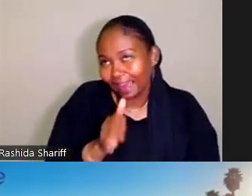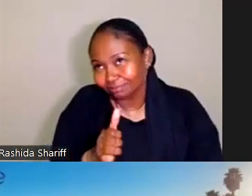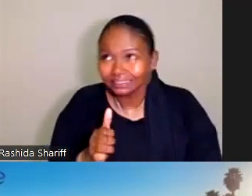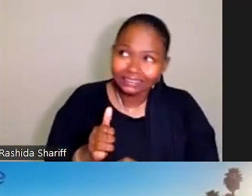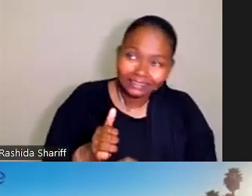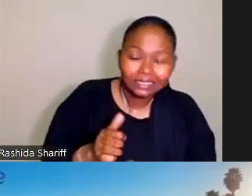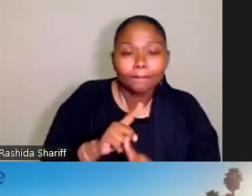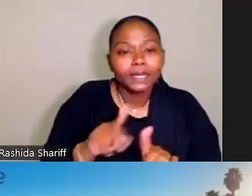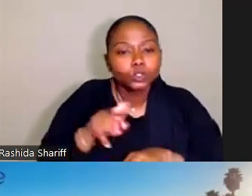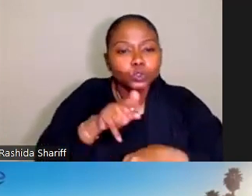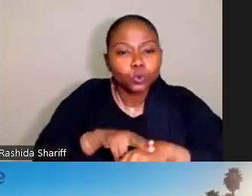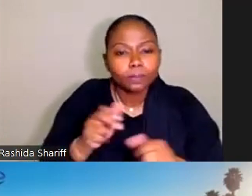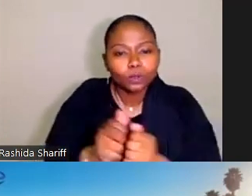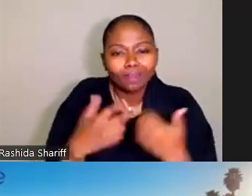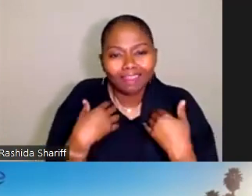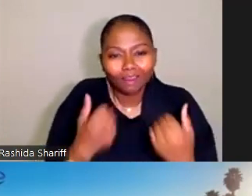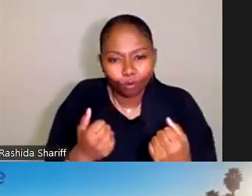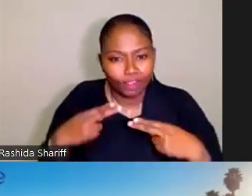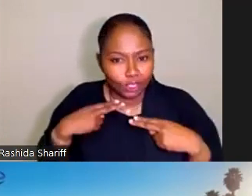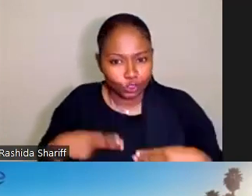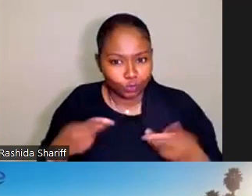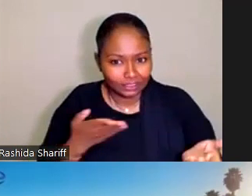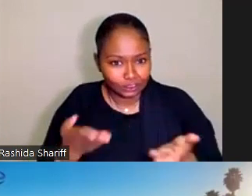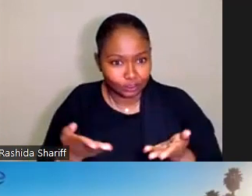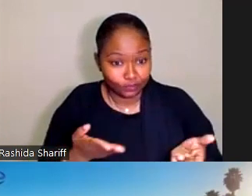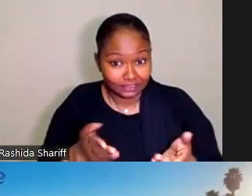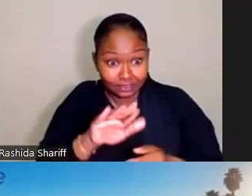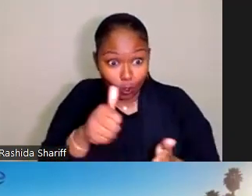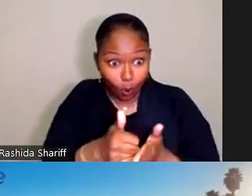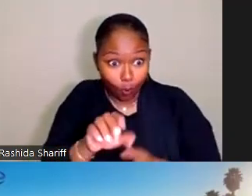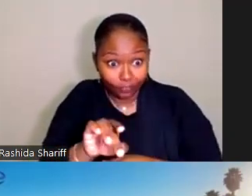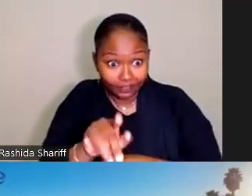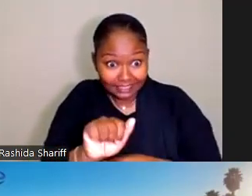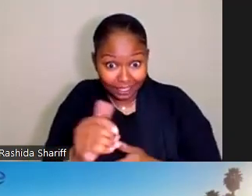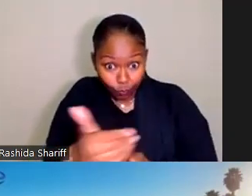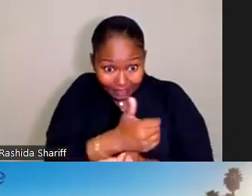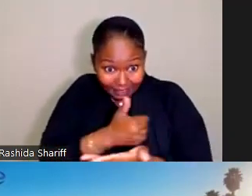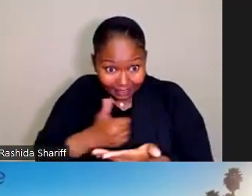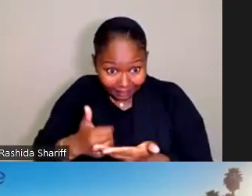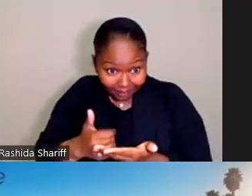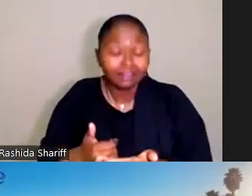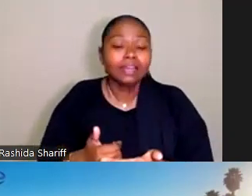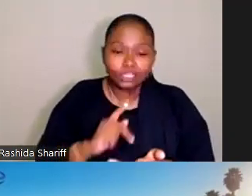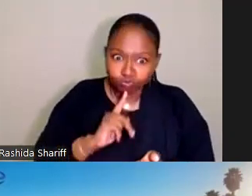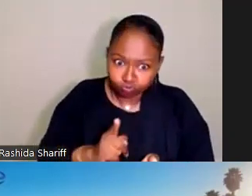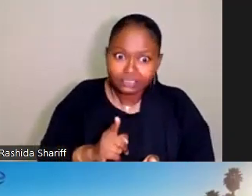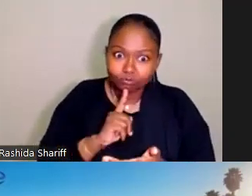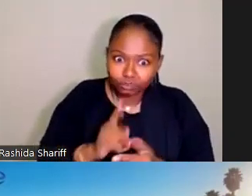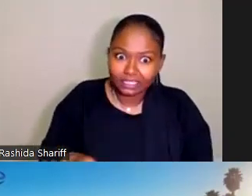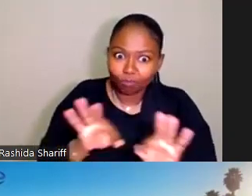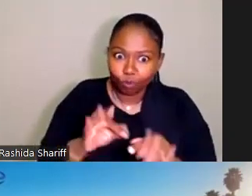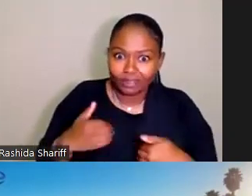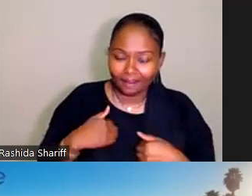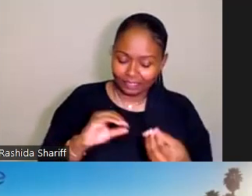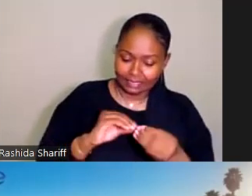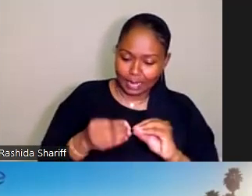and human services, all the data that we get is utilization. So numbers served, numbers referred. But what